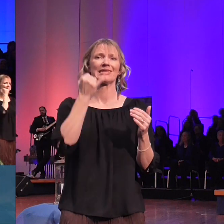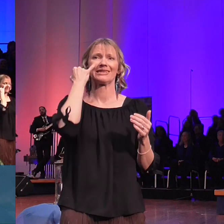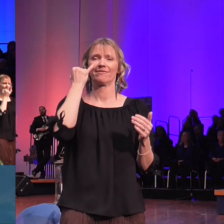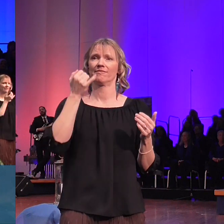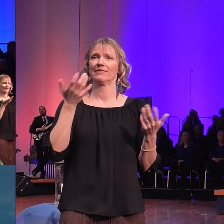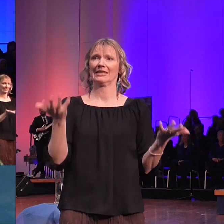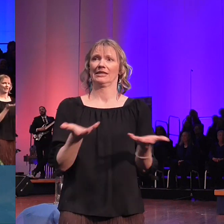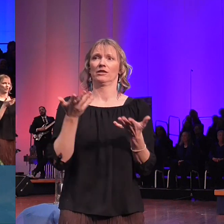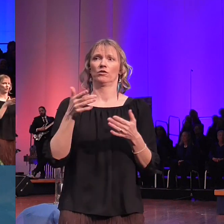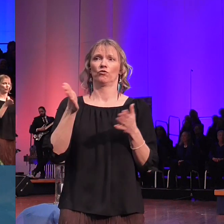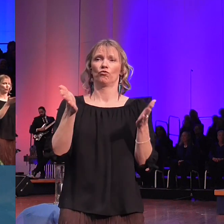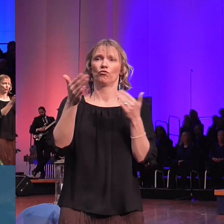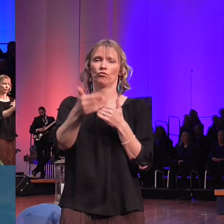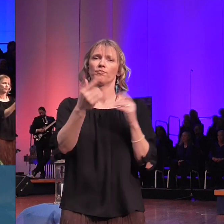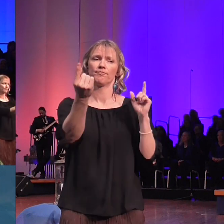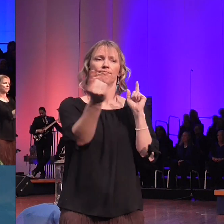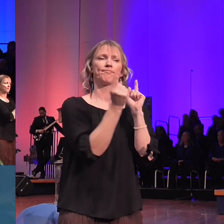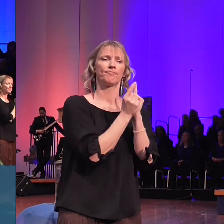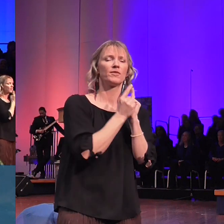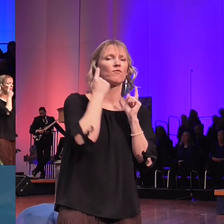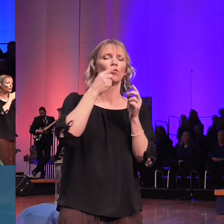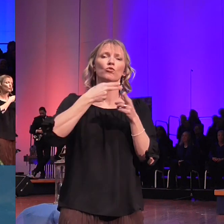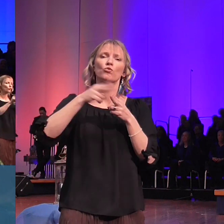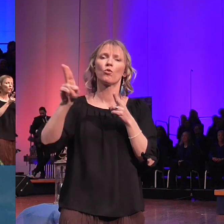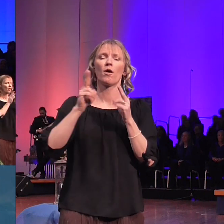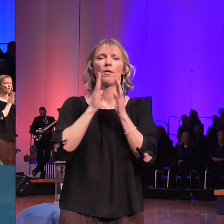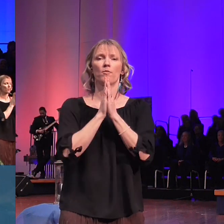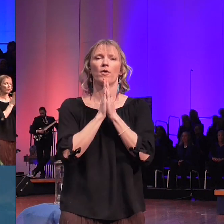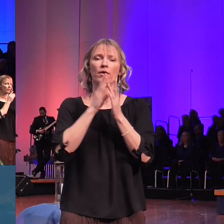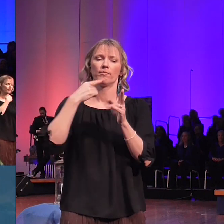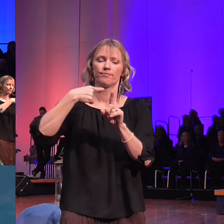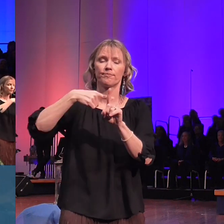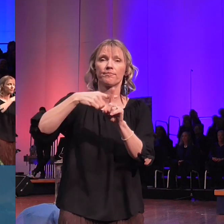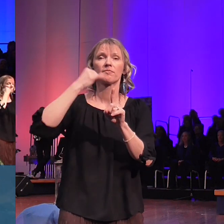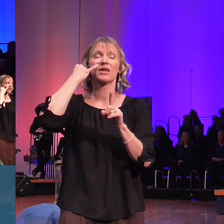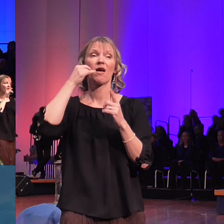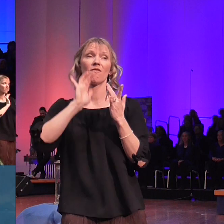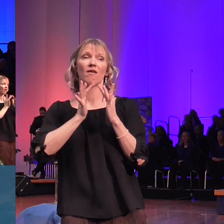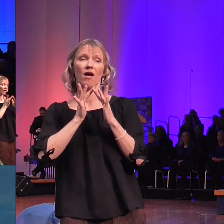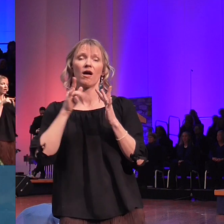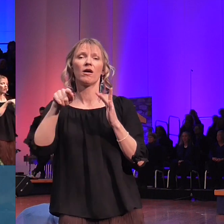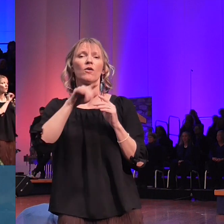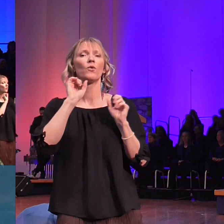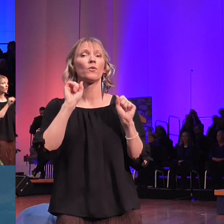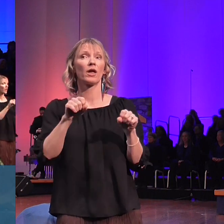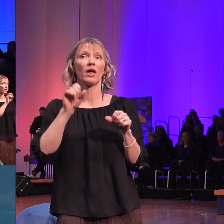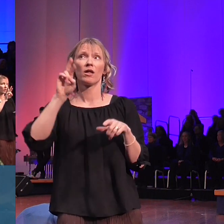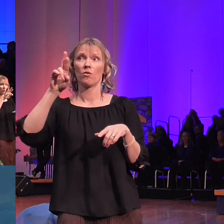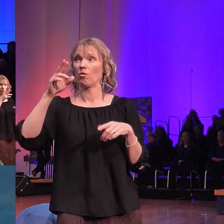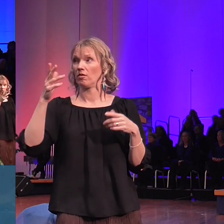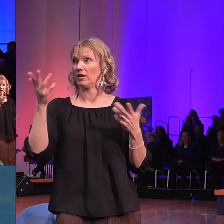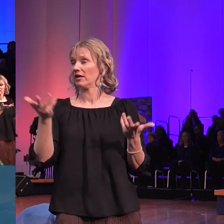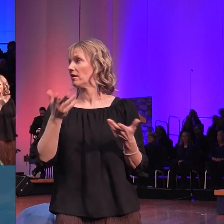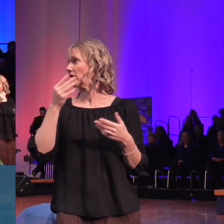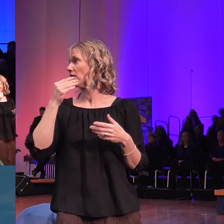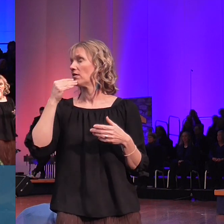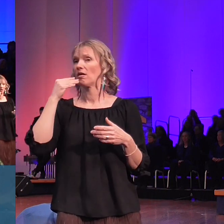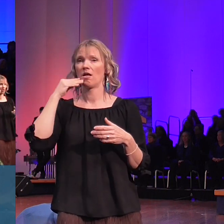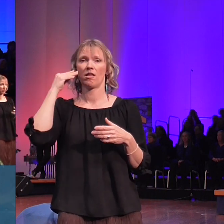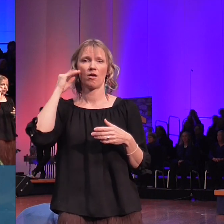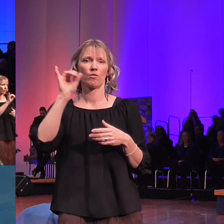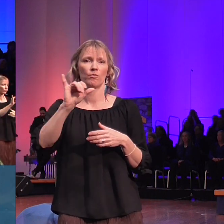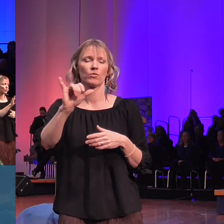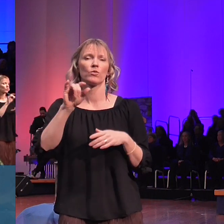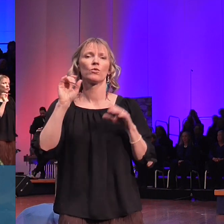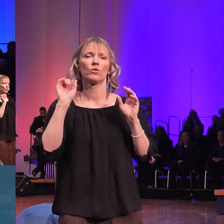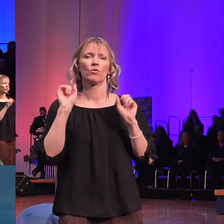the room for a short affirmative prayer. And if you are online, you can, or at home, here at home too, you